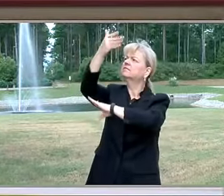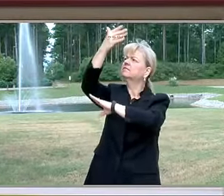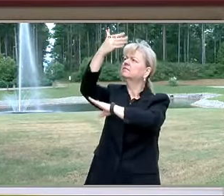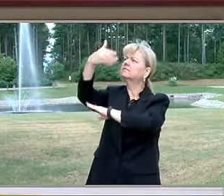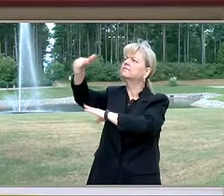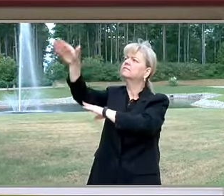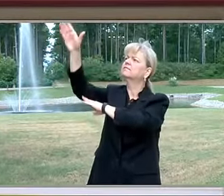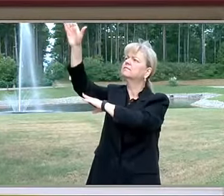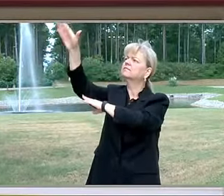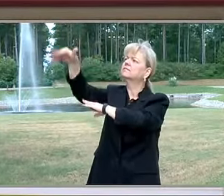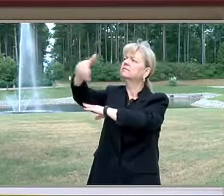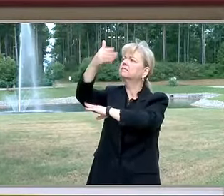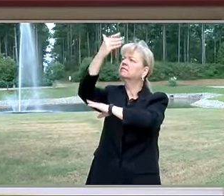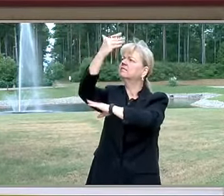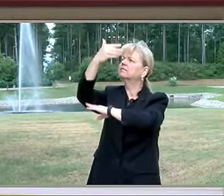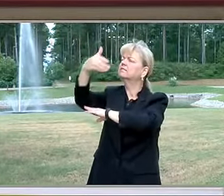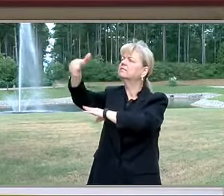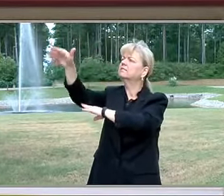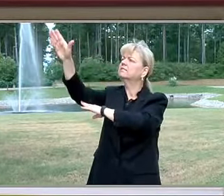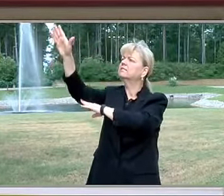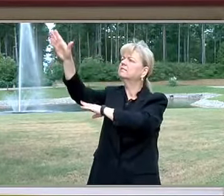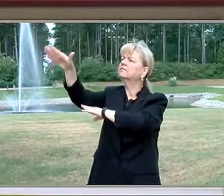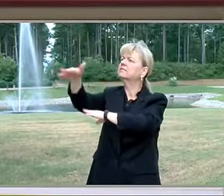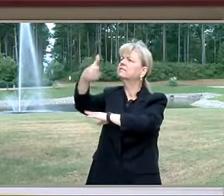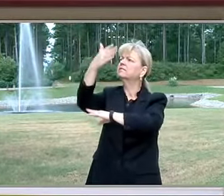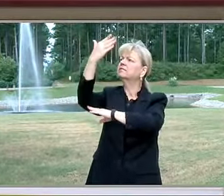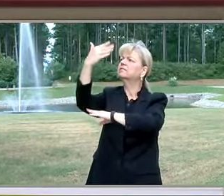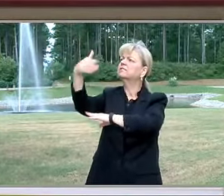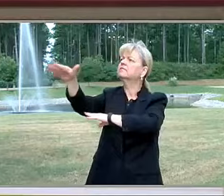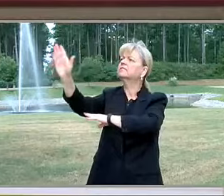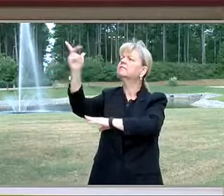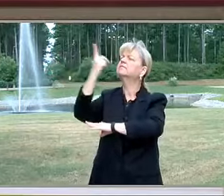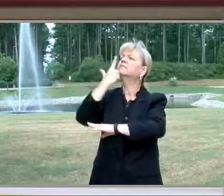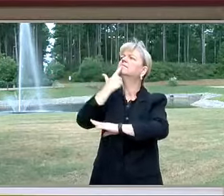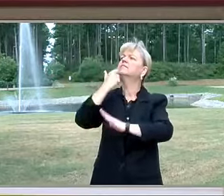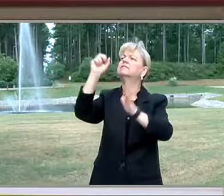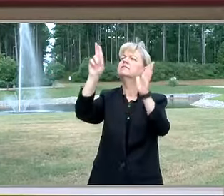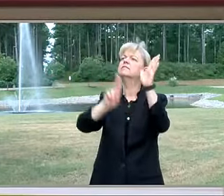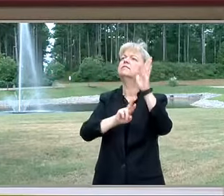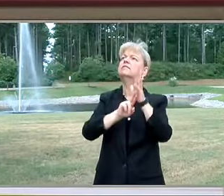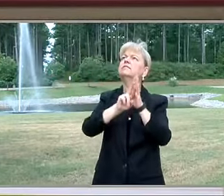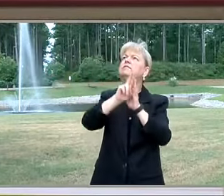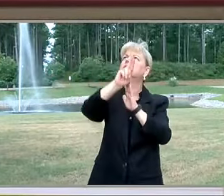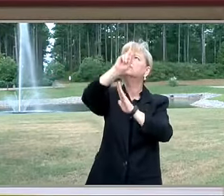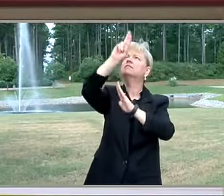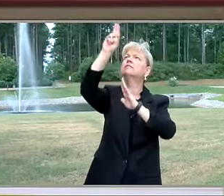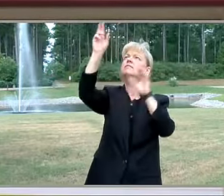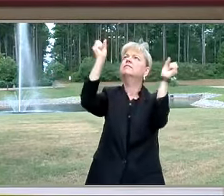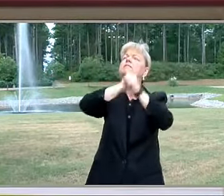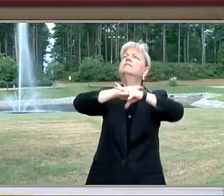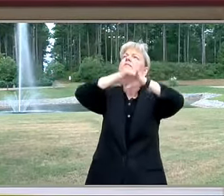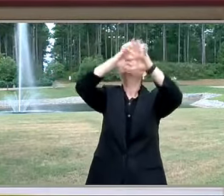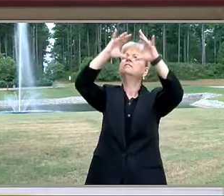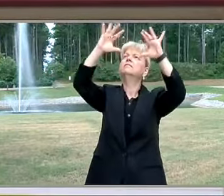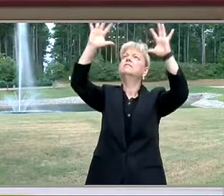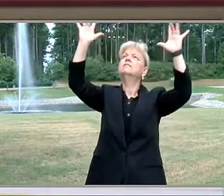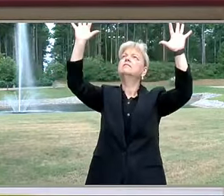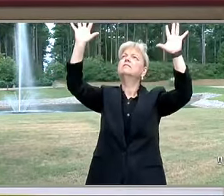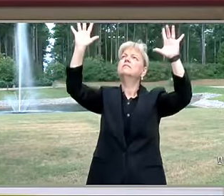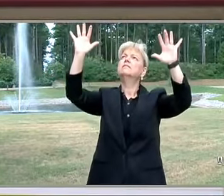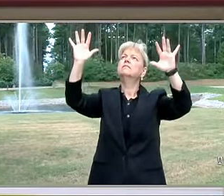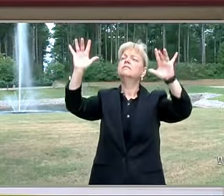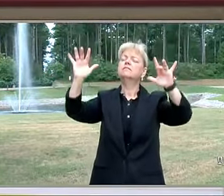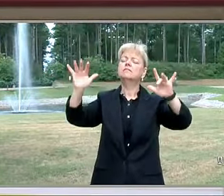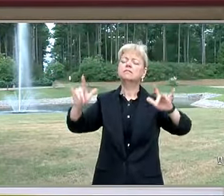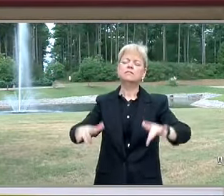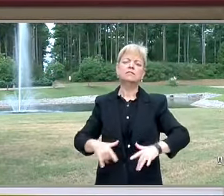gallantly streaming, and the rocket's red glare,